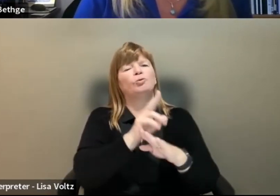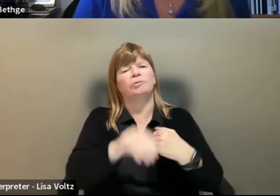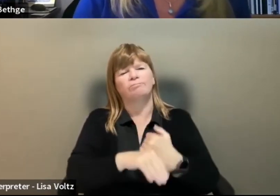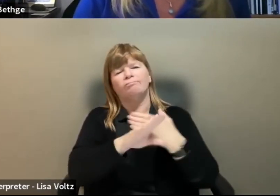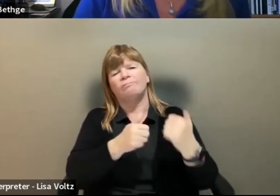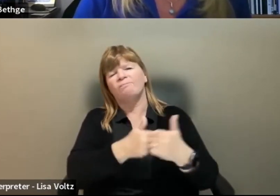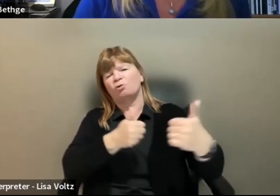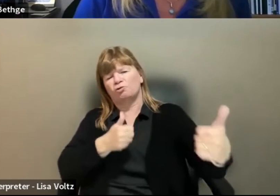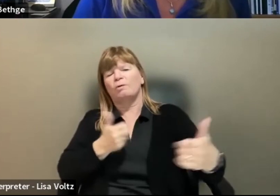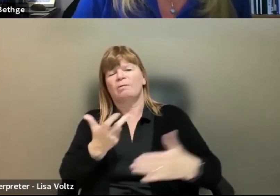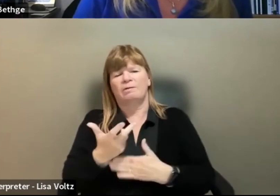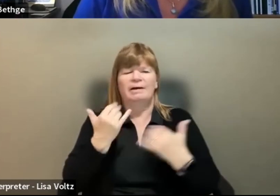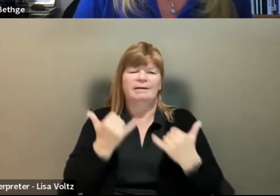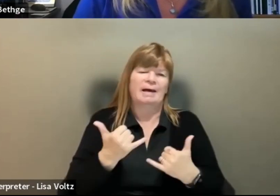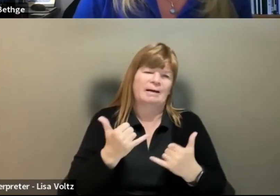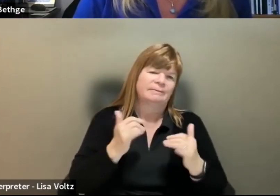what everyone else said too with,